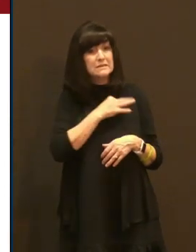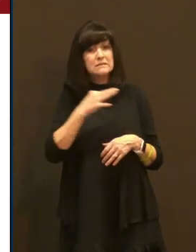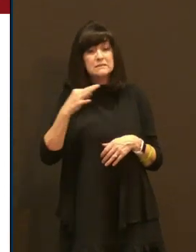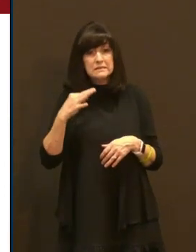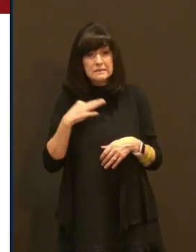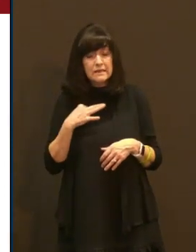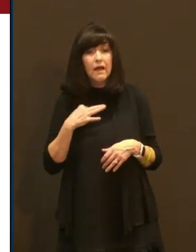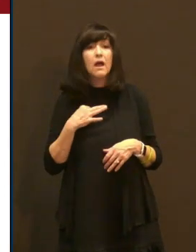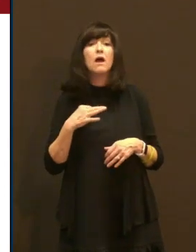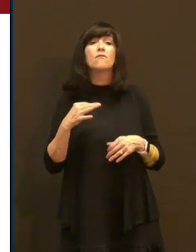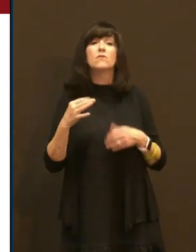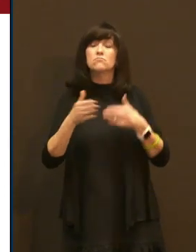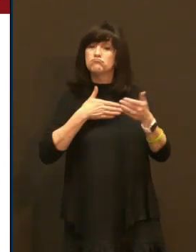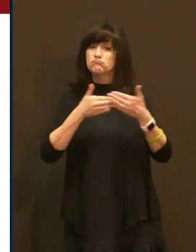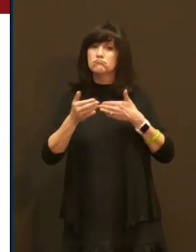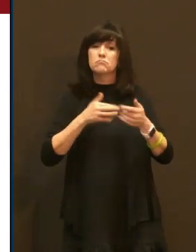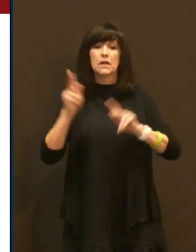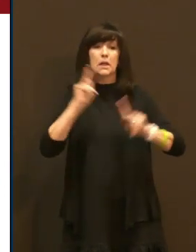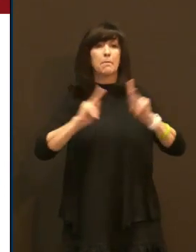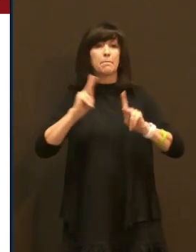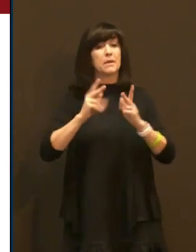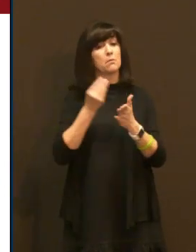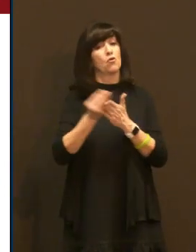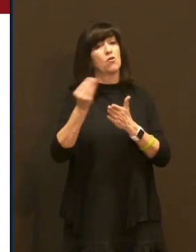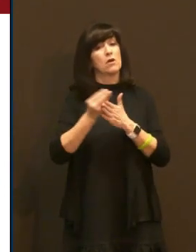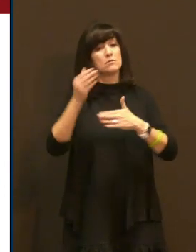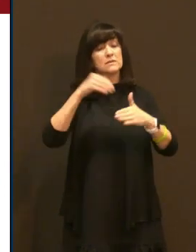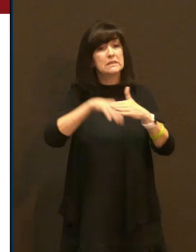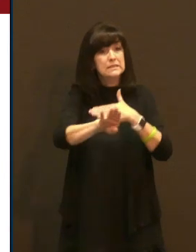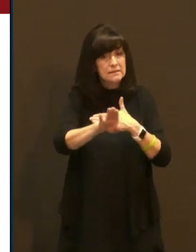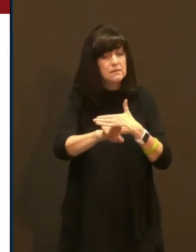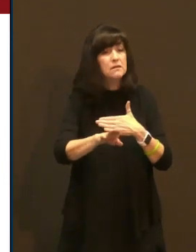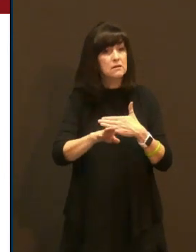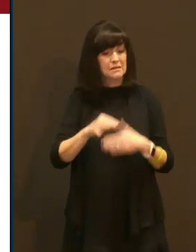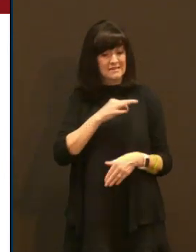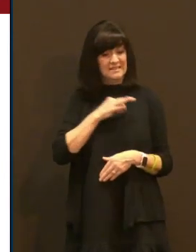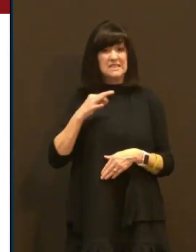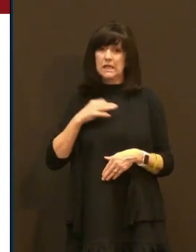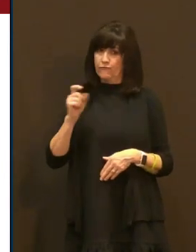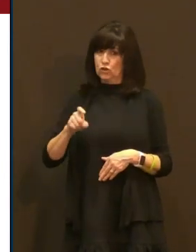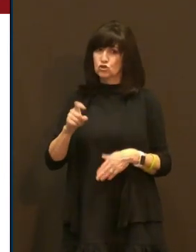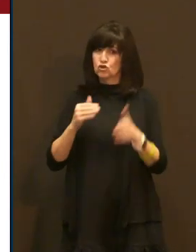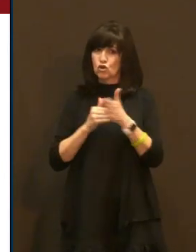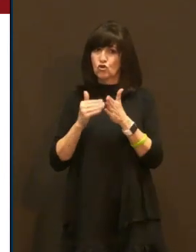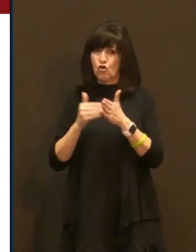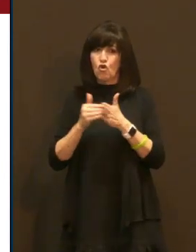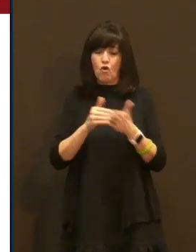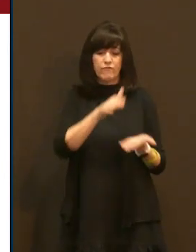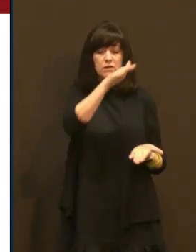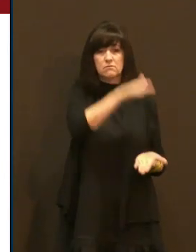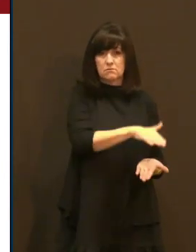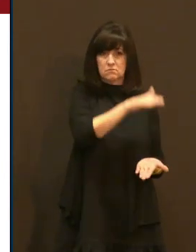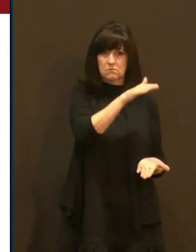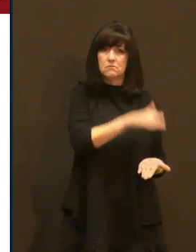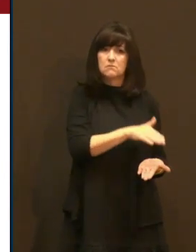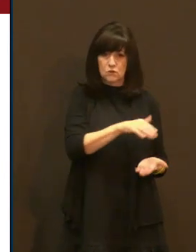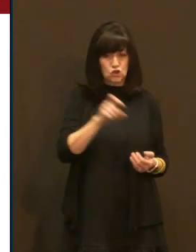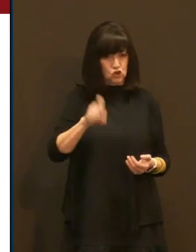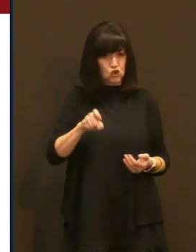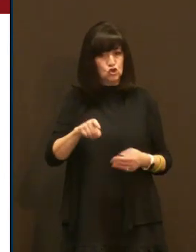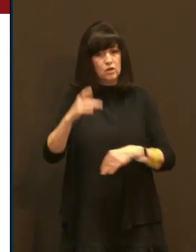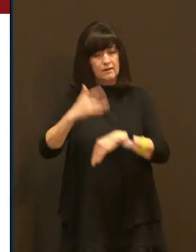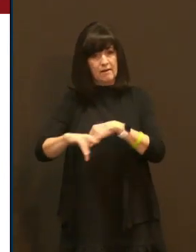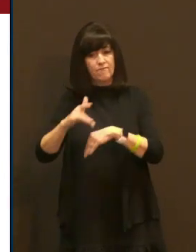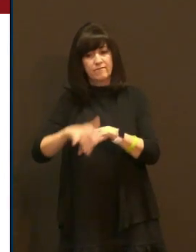customers. Additionally, staff should be regularly hand sanitizing or hand washing, and hand sanitizer should be available